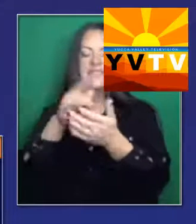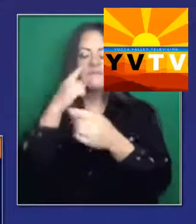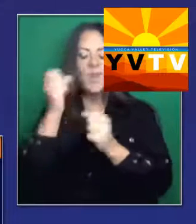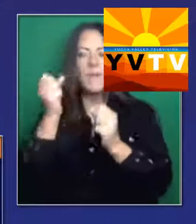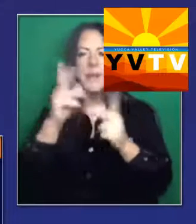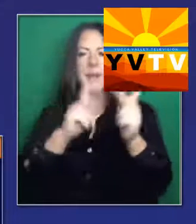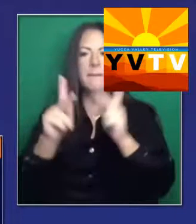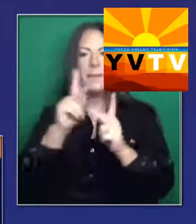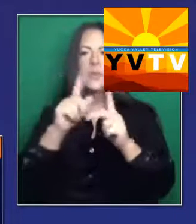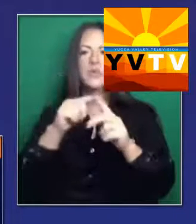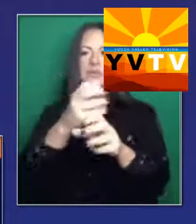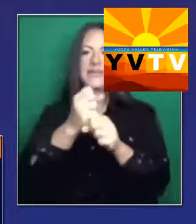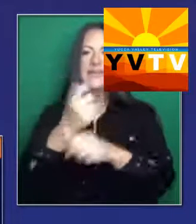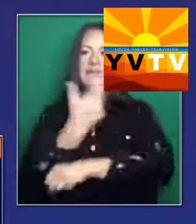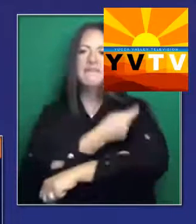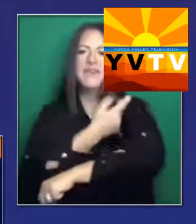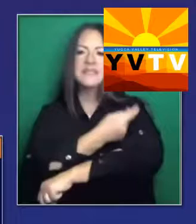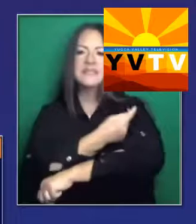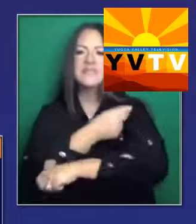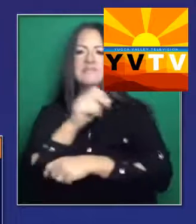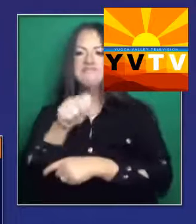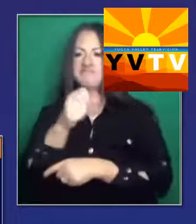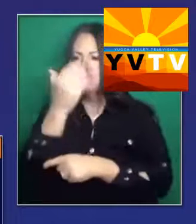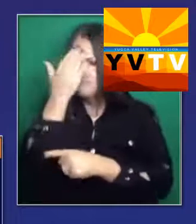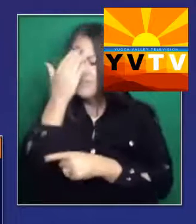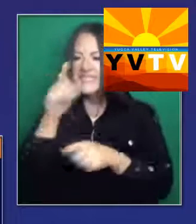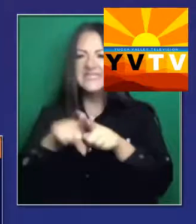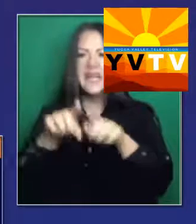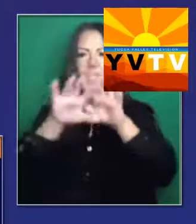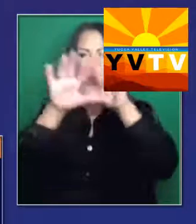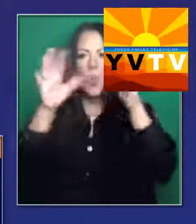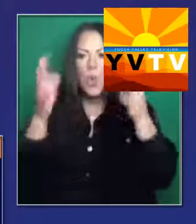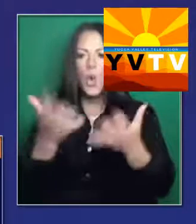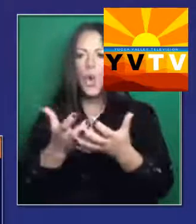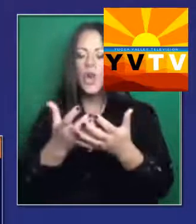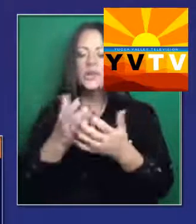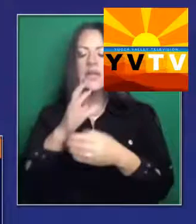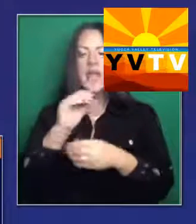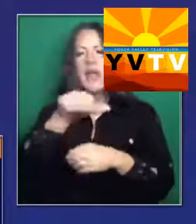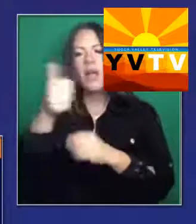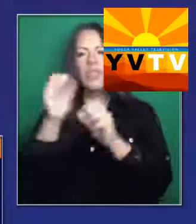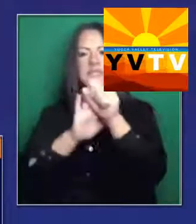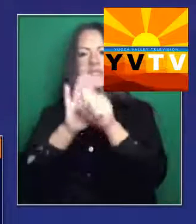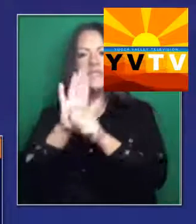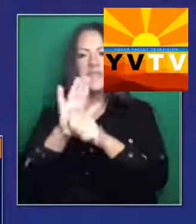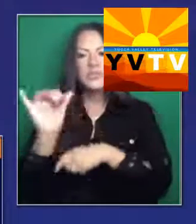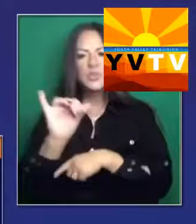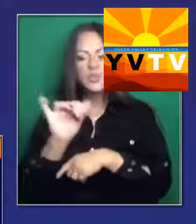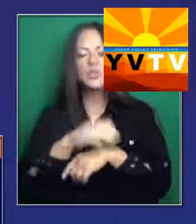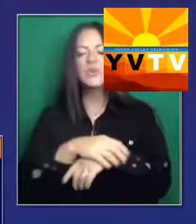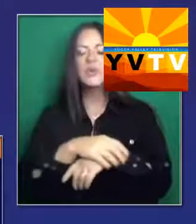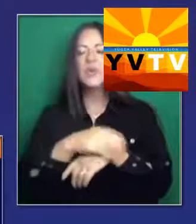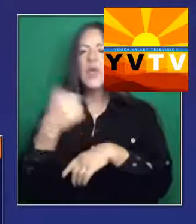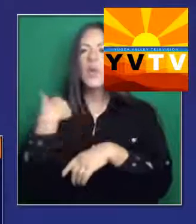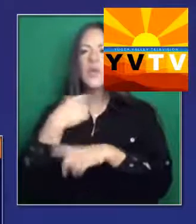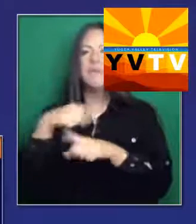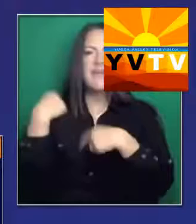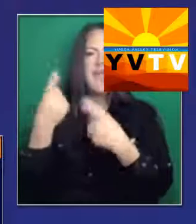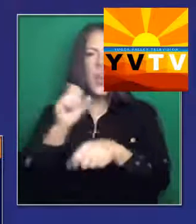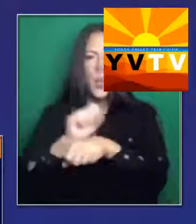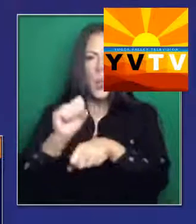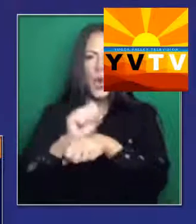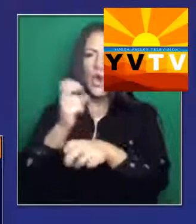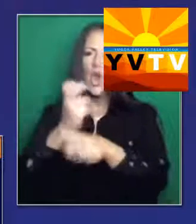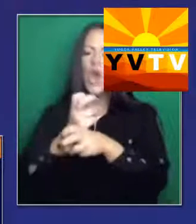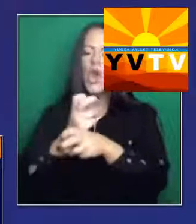It's a challenge, for that matter, around the rest of the world, but that's not an excuse. And so we're already working this last number of days to